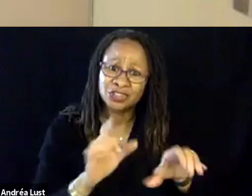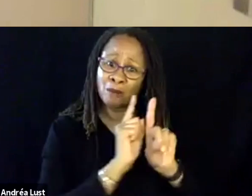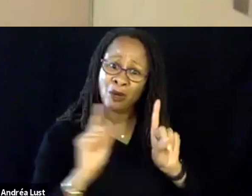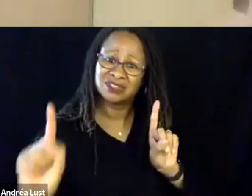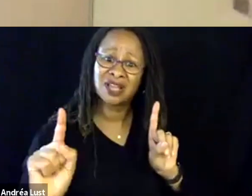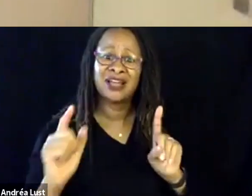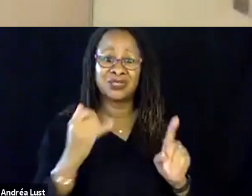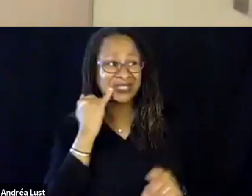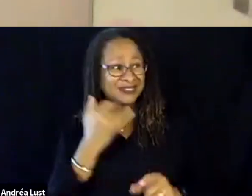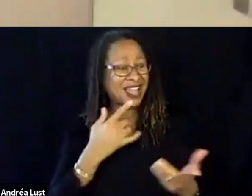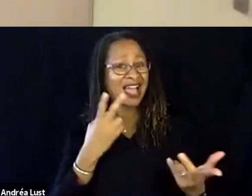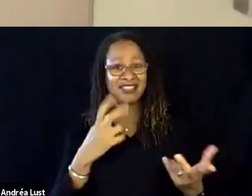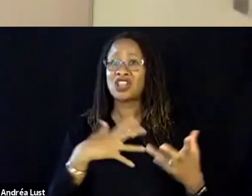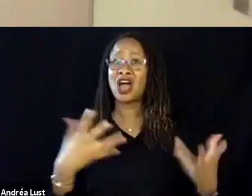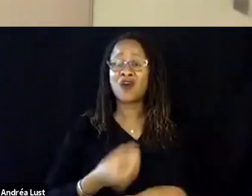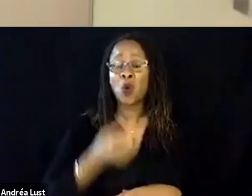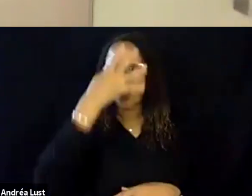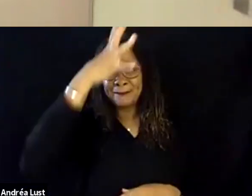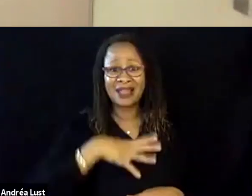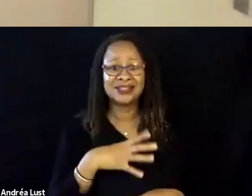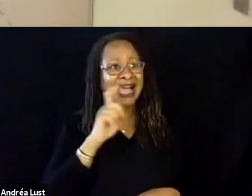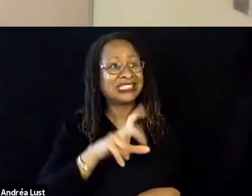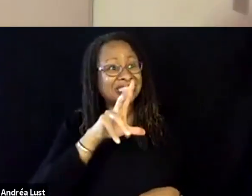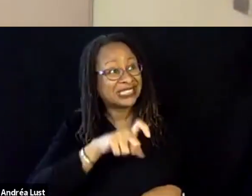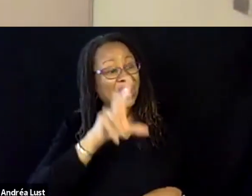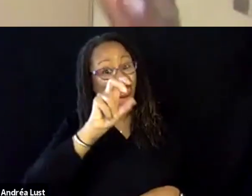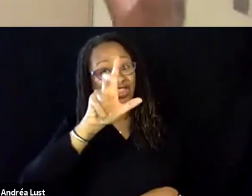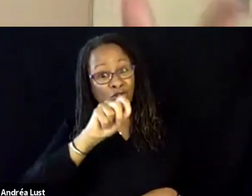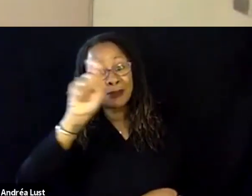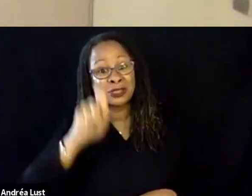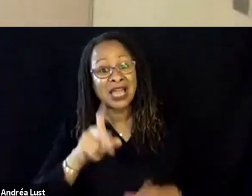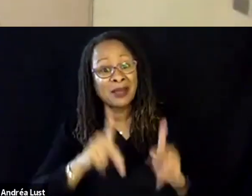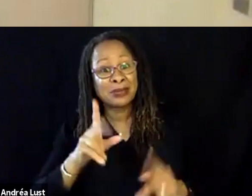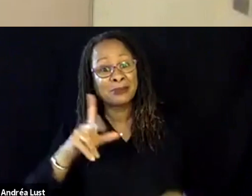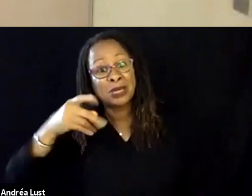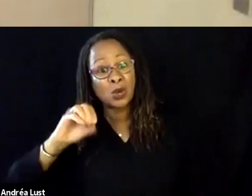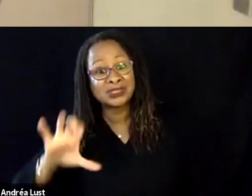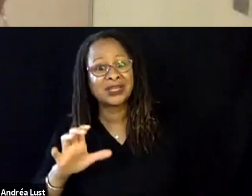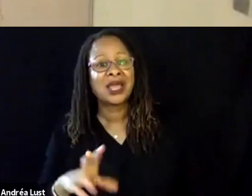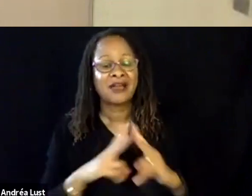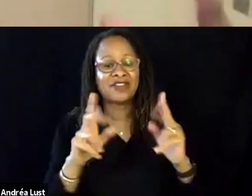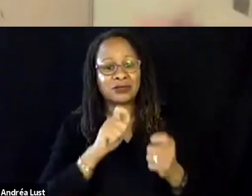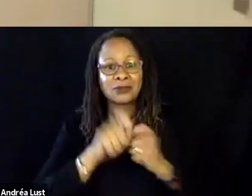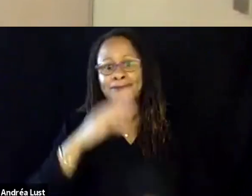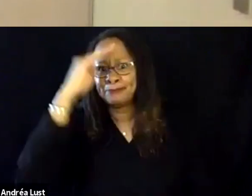males here. I need to see, as you say, 30% people of color, and I'm going to be very specific, Black people, and people